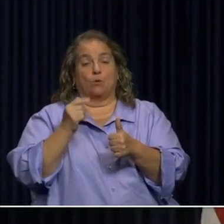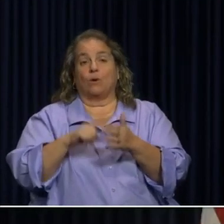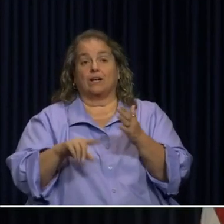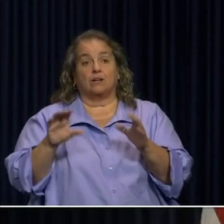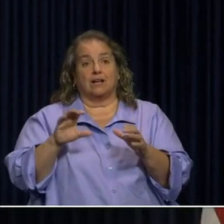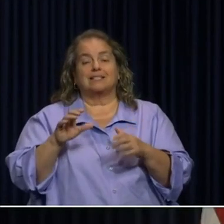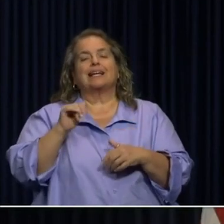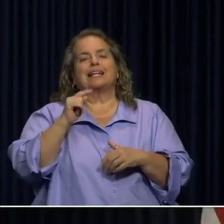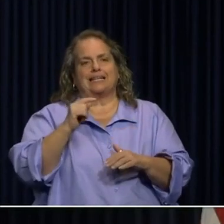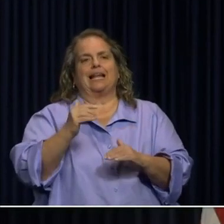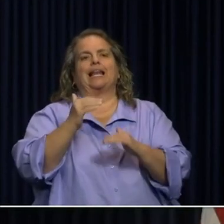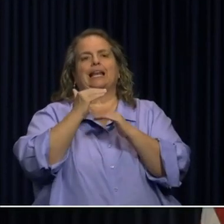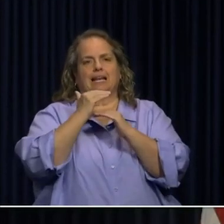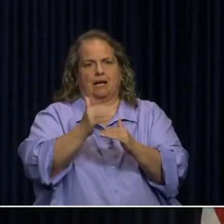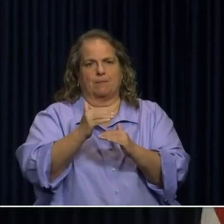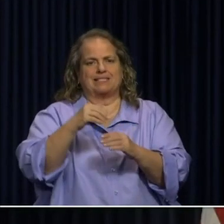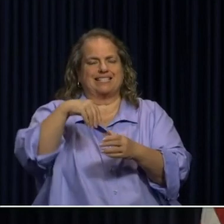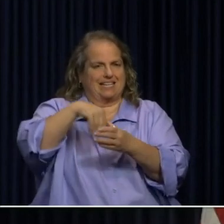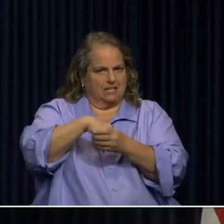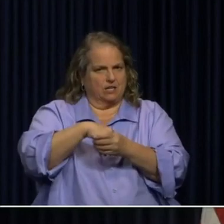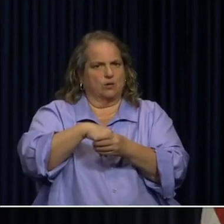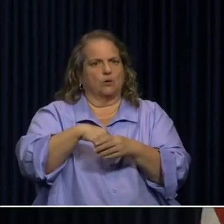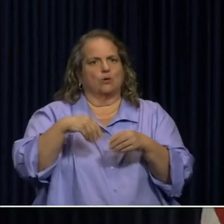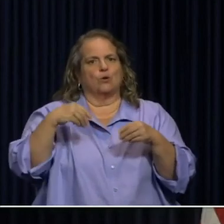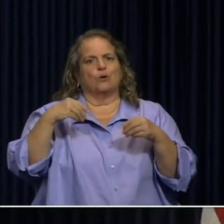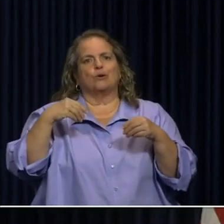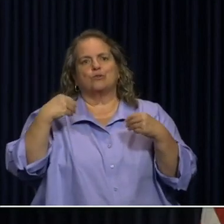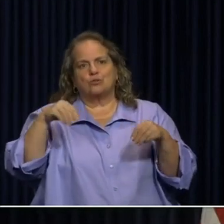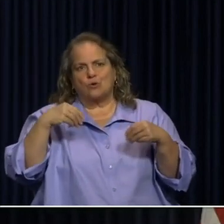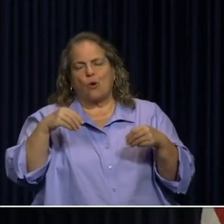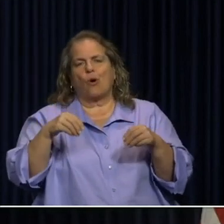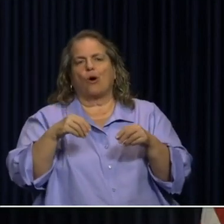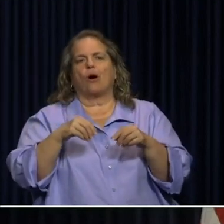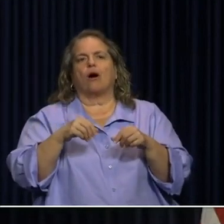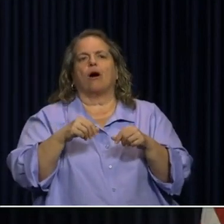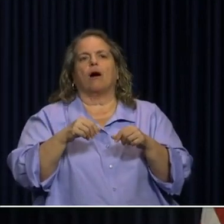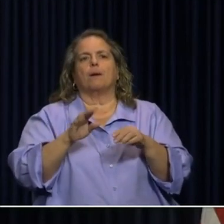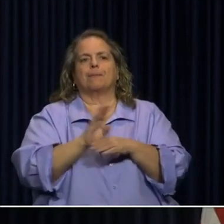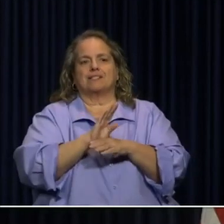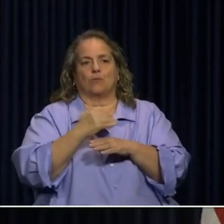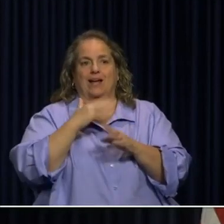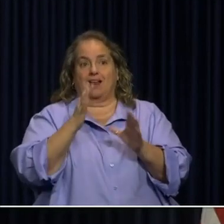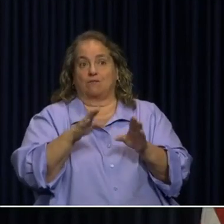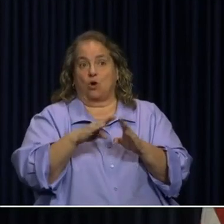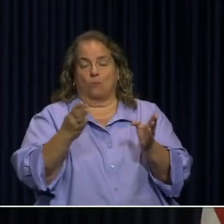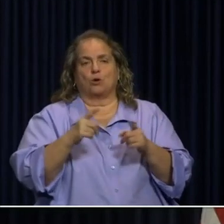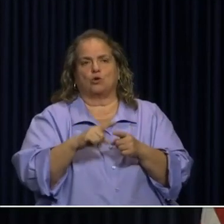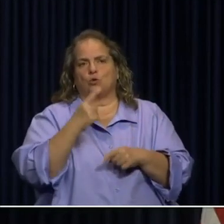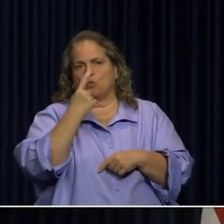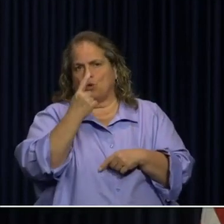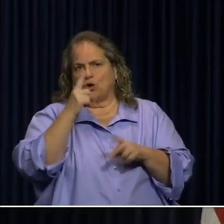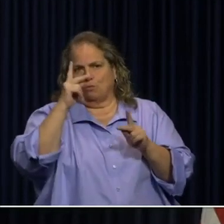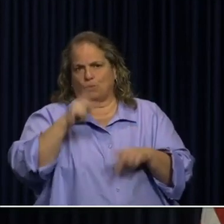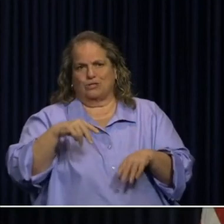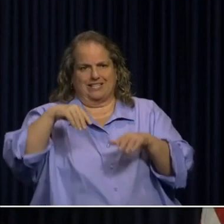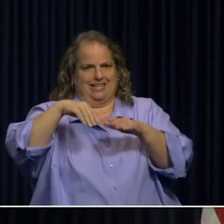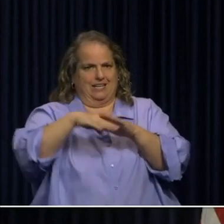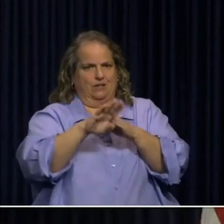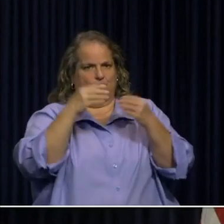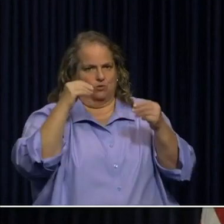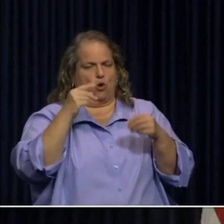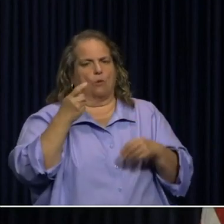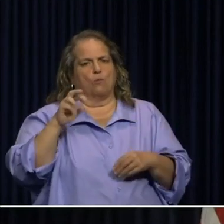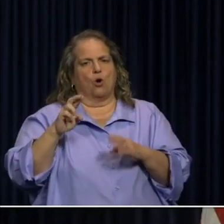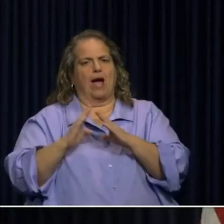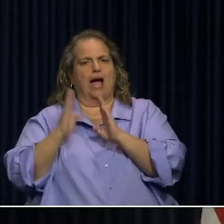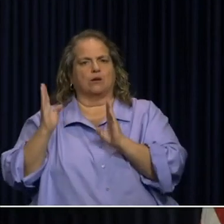is it does limit in-store to the life-sustaining businesses that we've left open to one person per household. And this helps us a lot